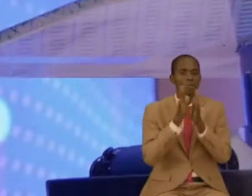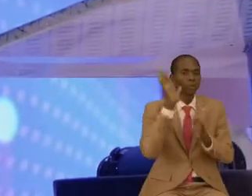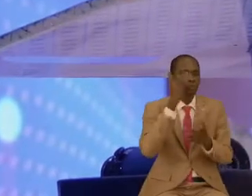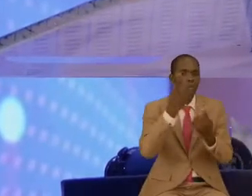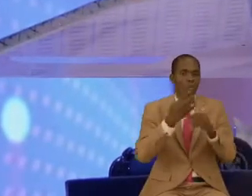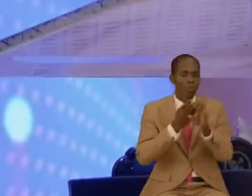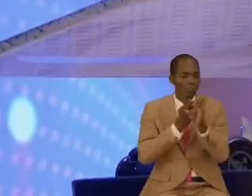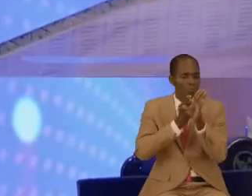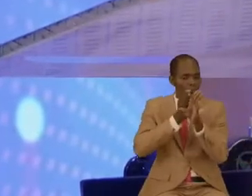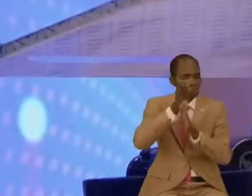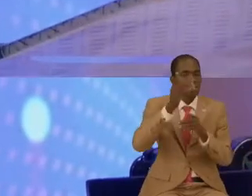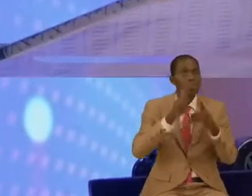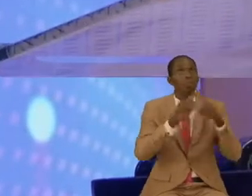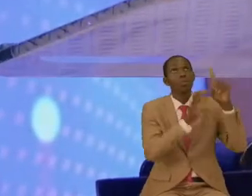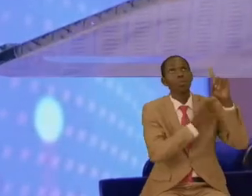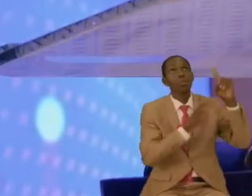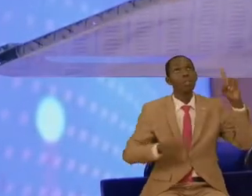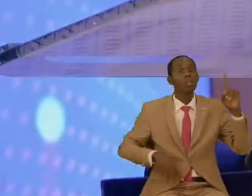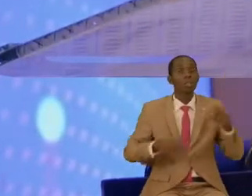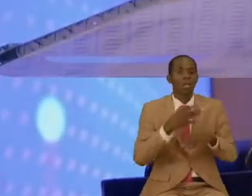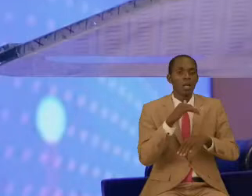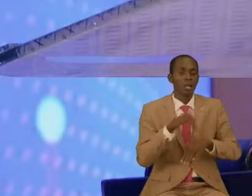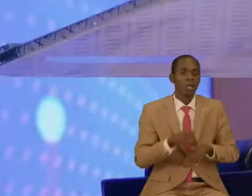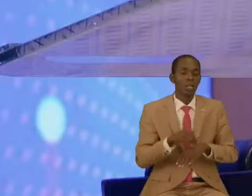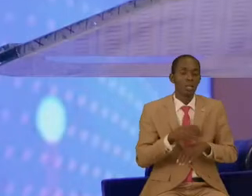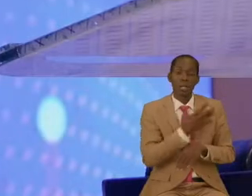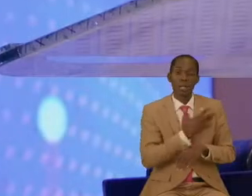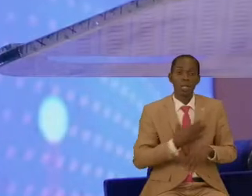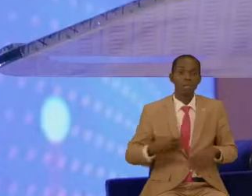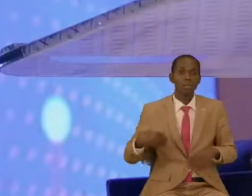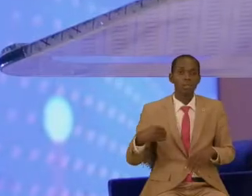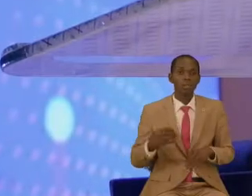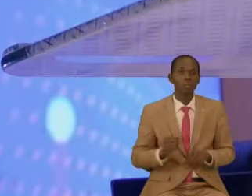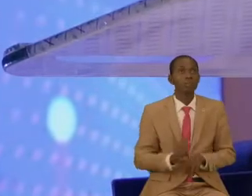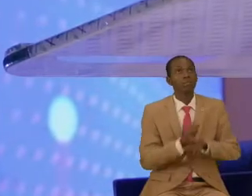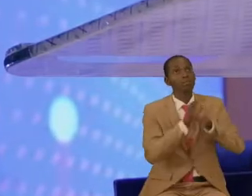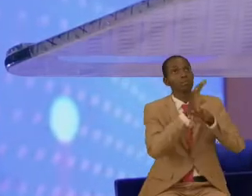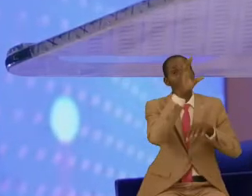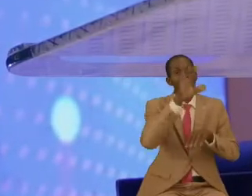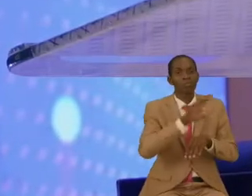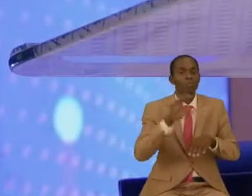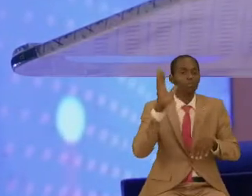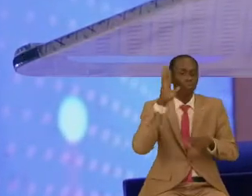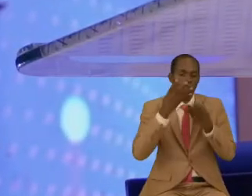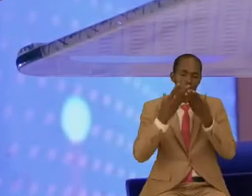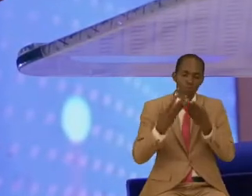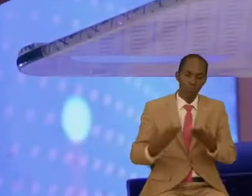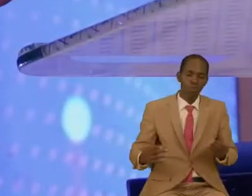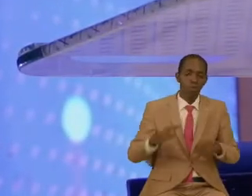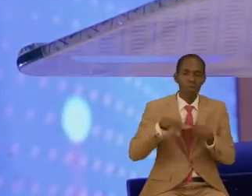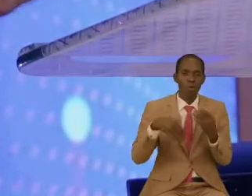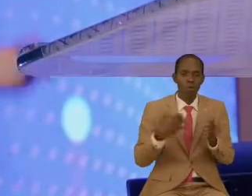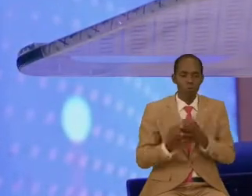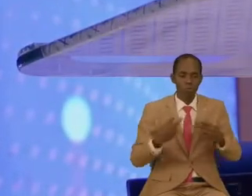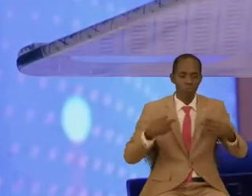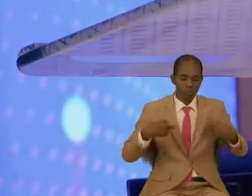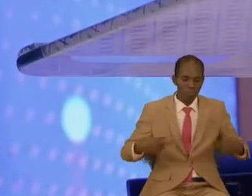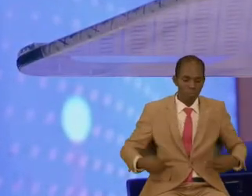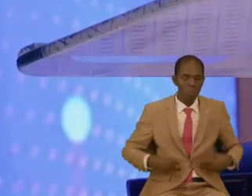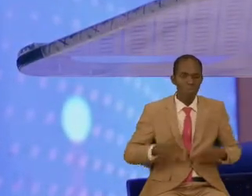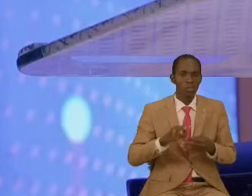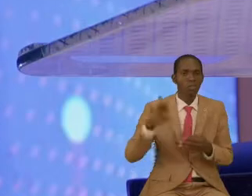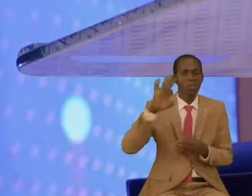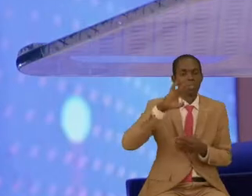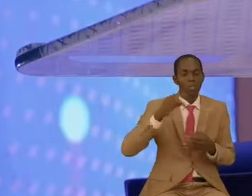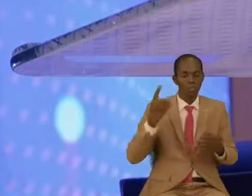directly to him, and Calvary will solve all your spiritual, physical, eternal